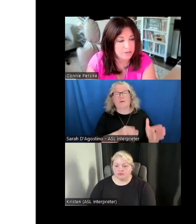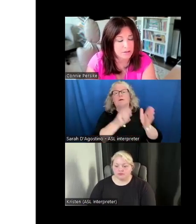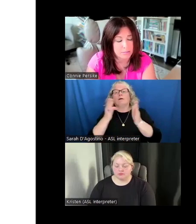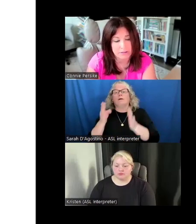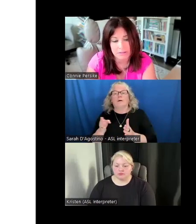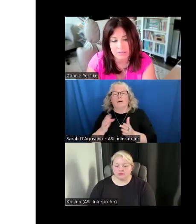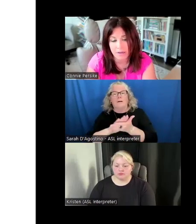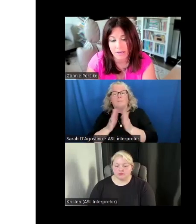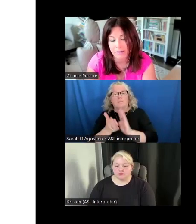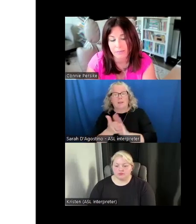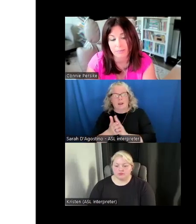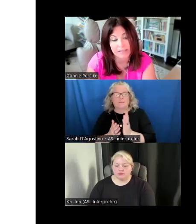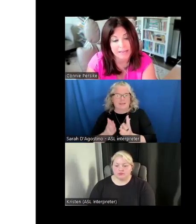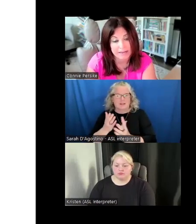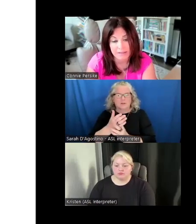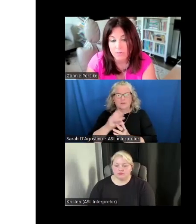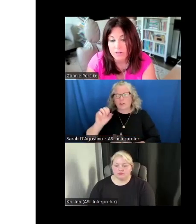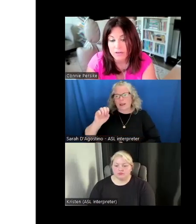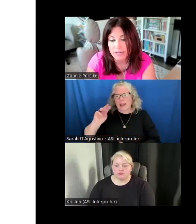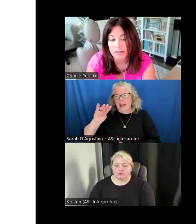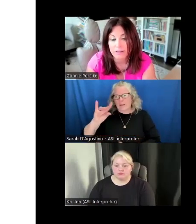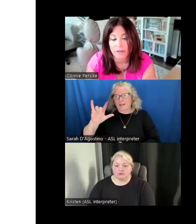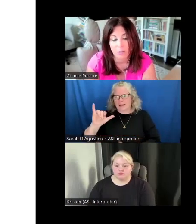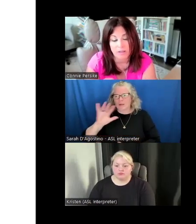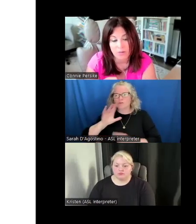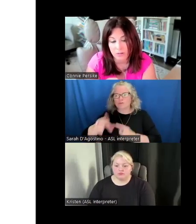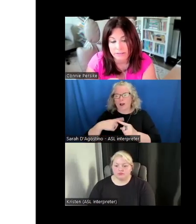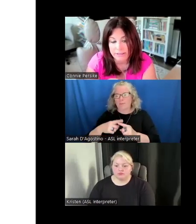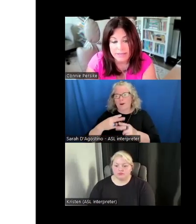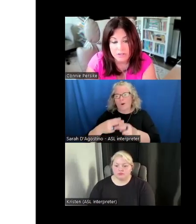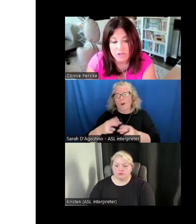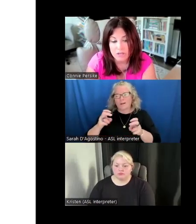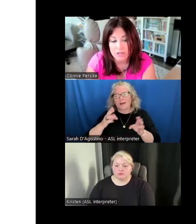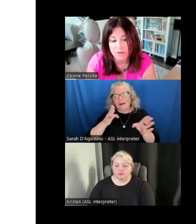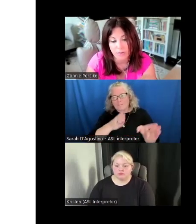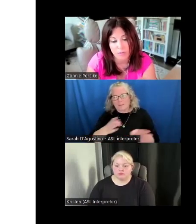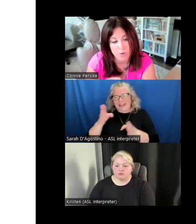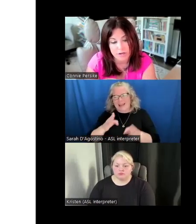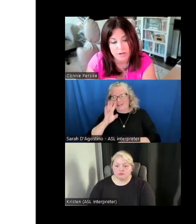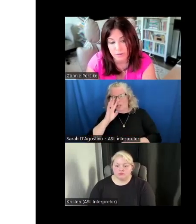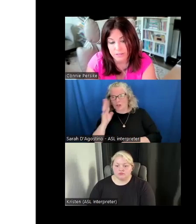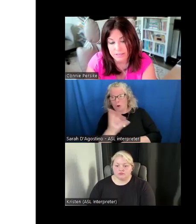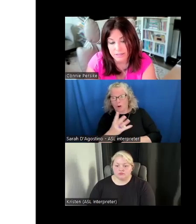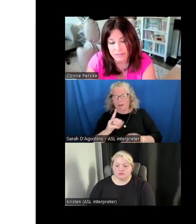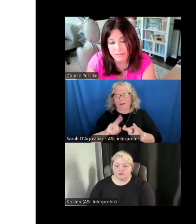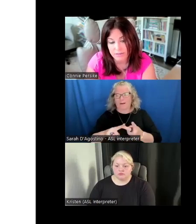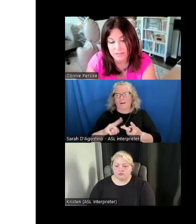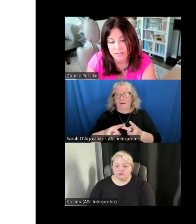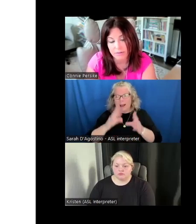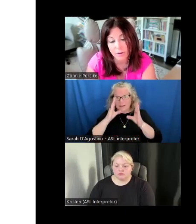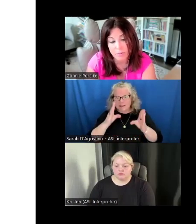today when Emily was talking, but planned ignoring, withholding attention, rewards and